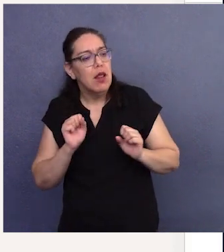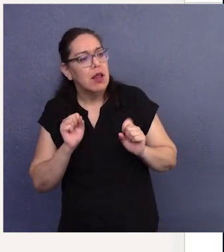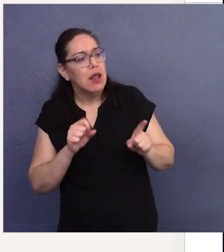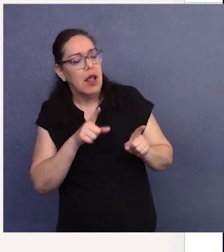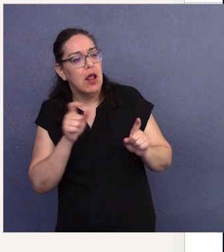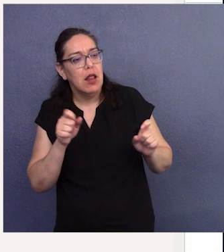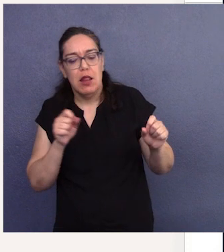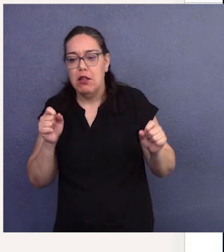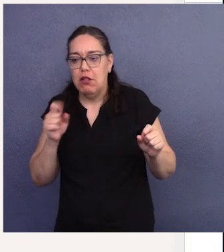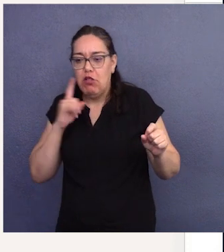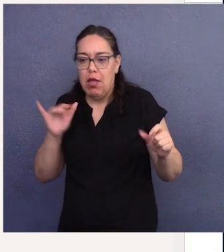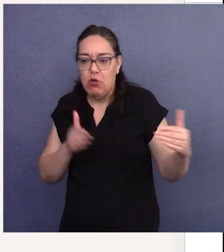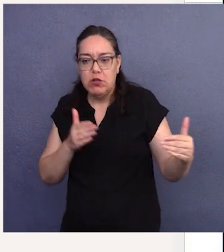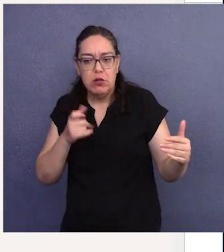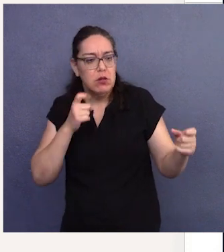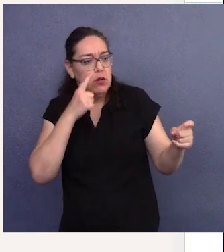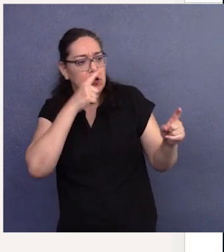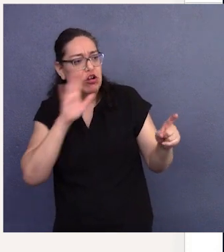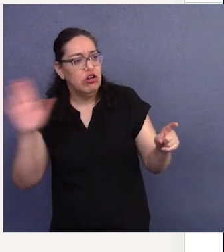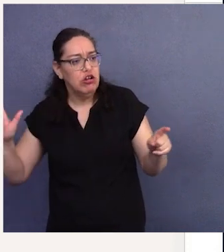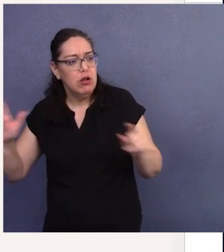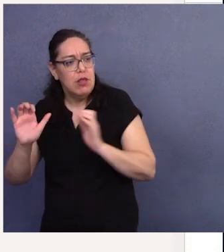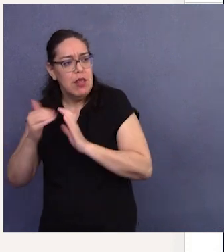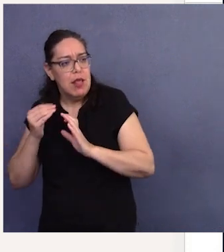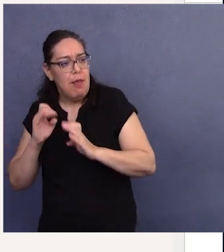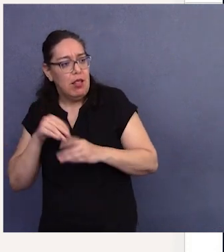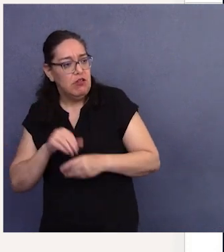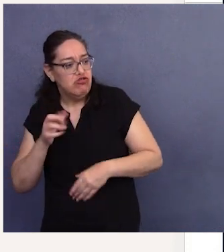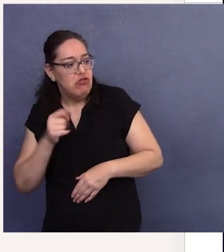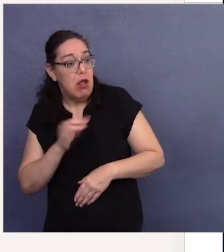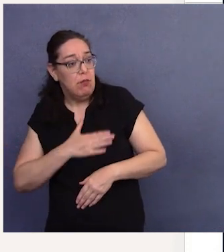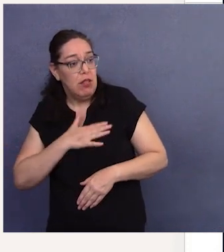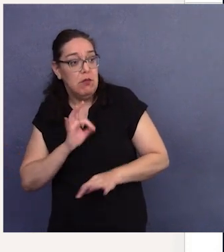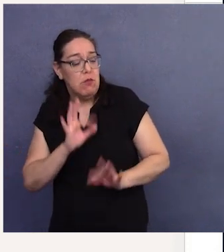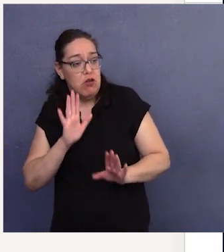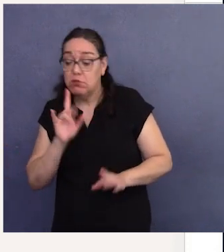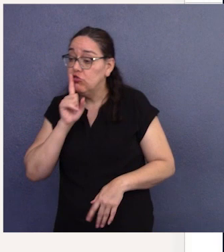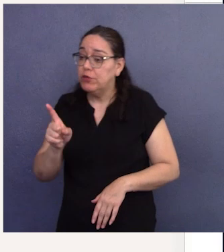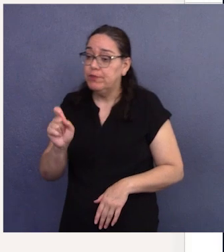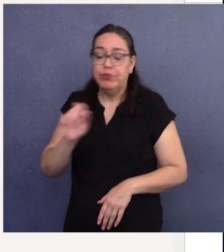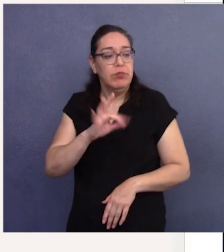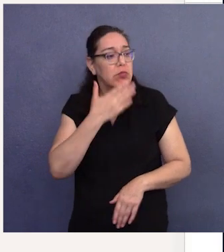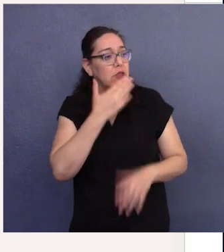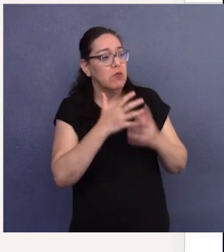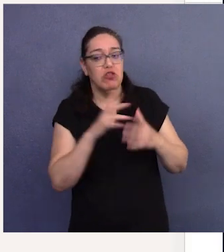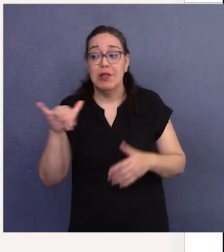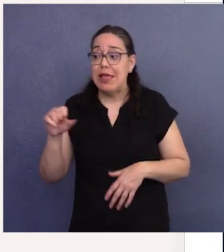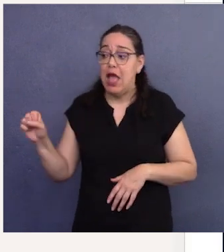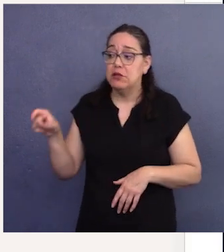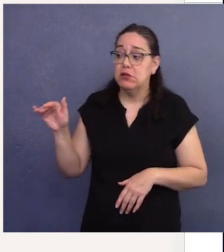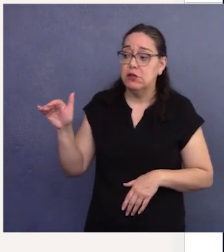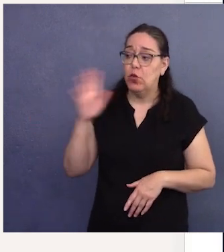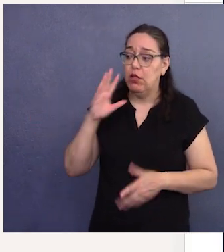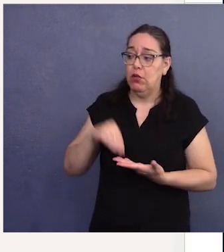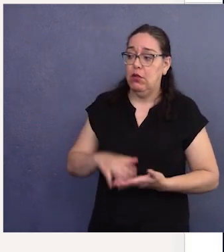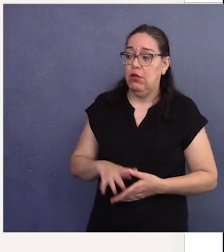put her, application process. can you put her email in the chat, please? That would be awesome. Sure. Thank you so much. Yes, will you do that,